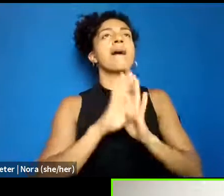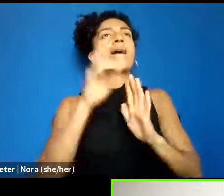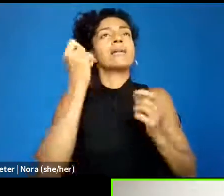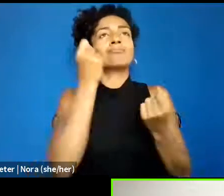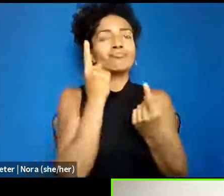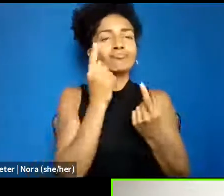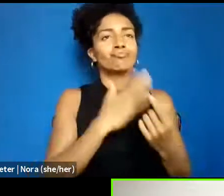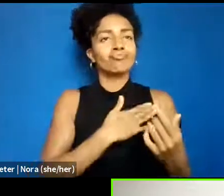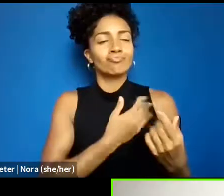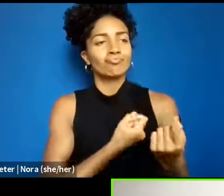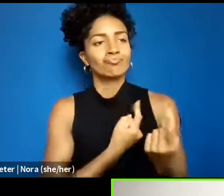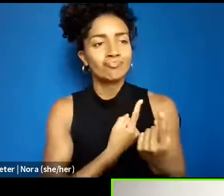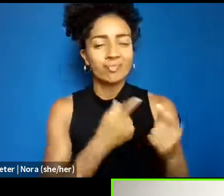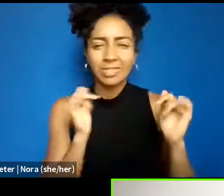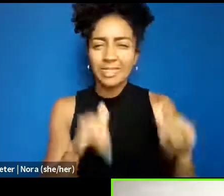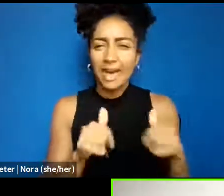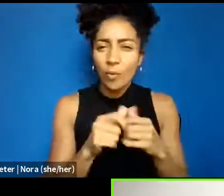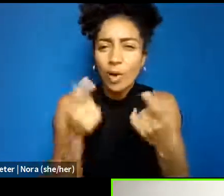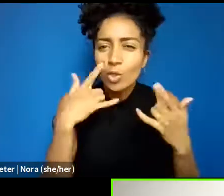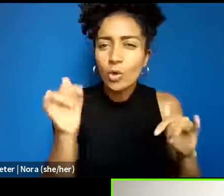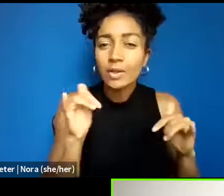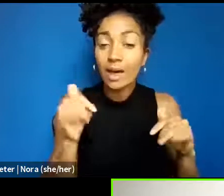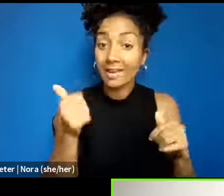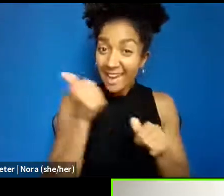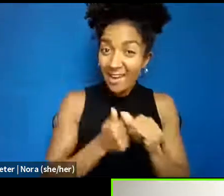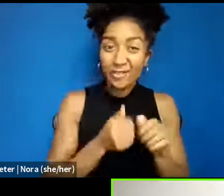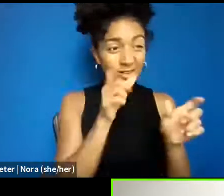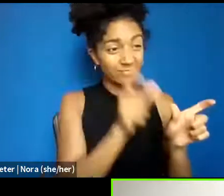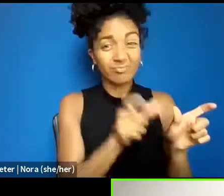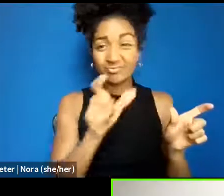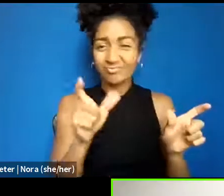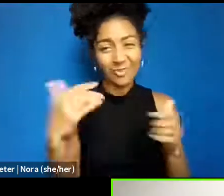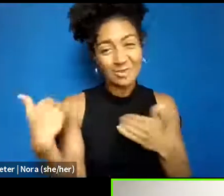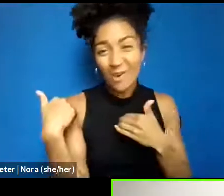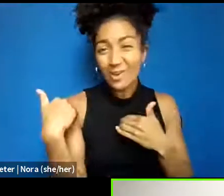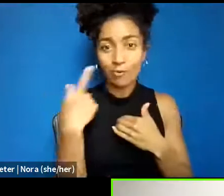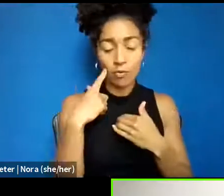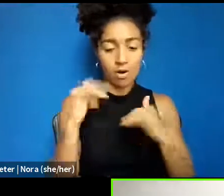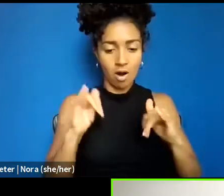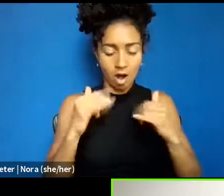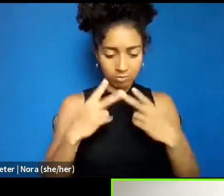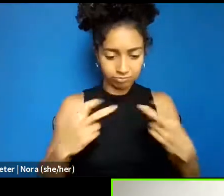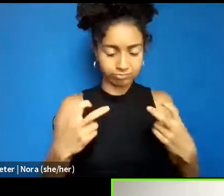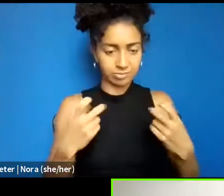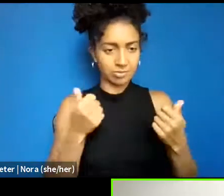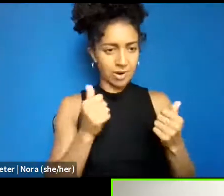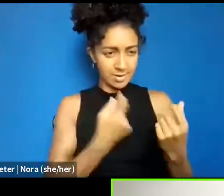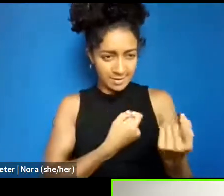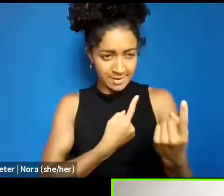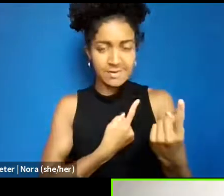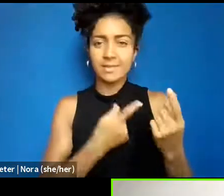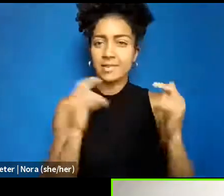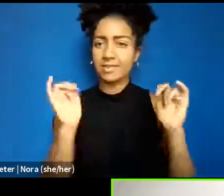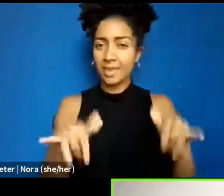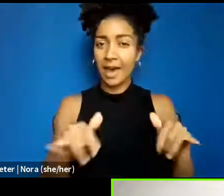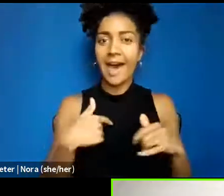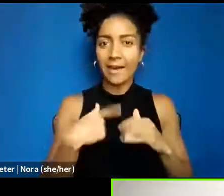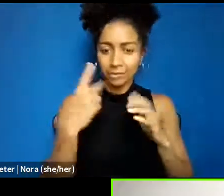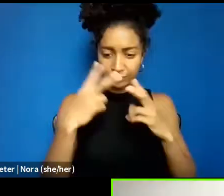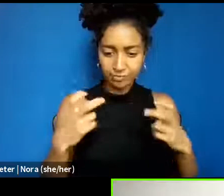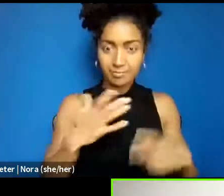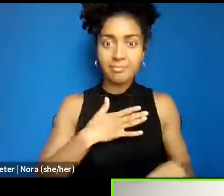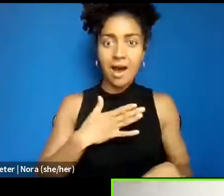understanding. Everyone has to do this work. I have to understand how this shows up for me? What blind spots might I